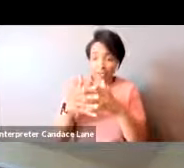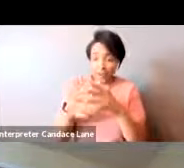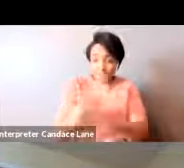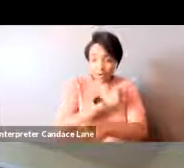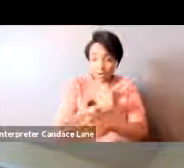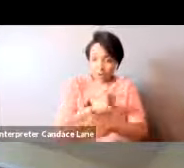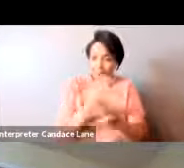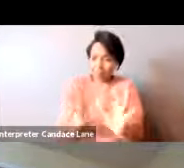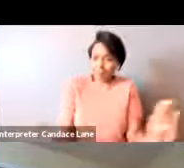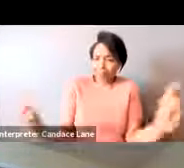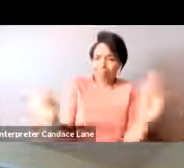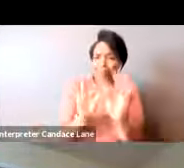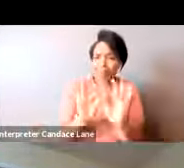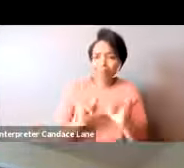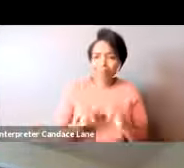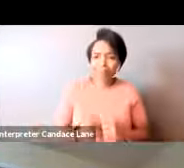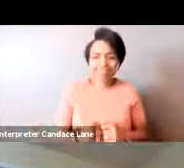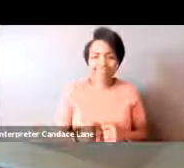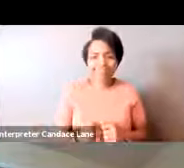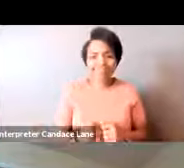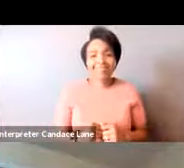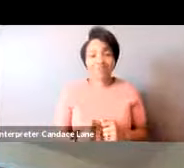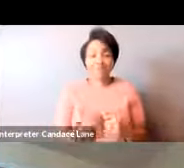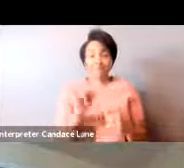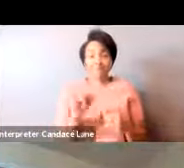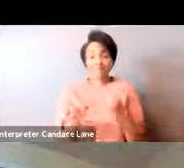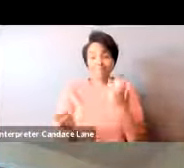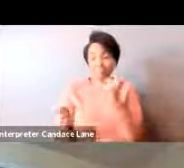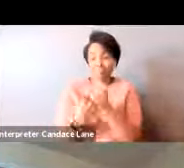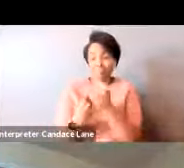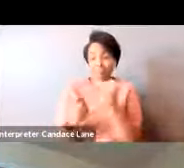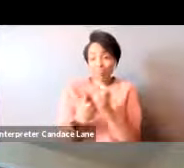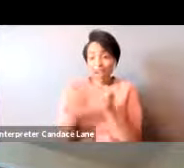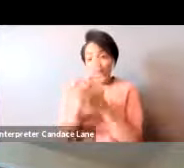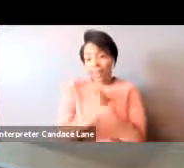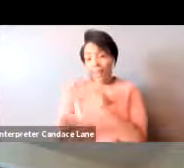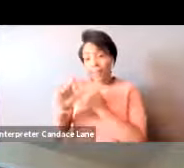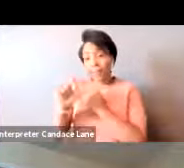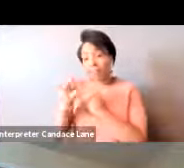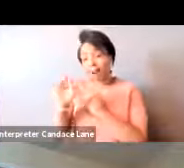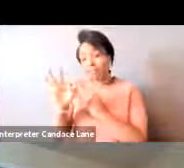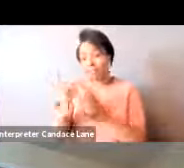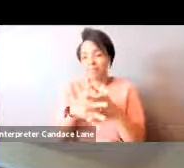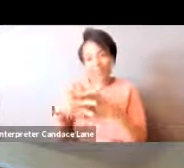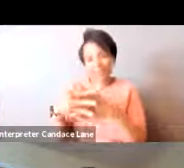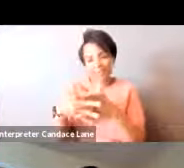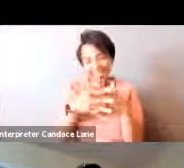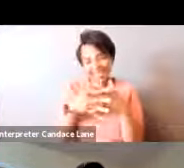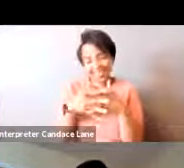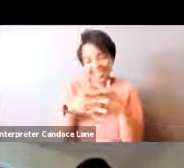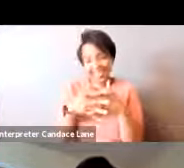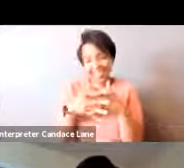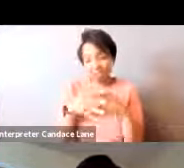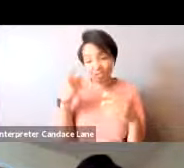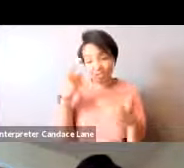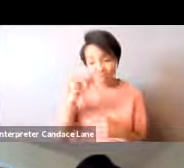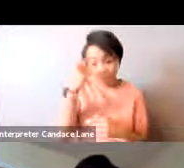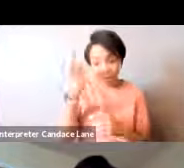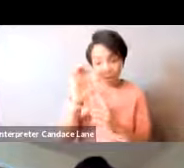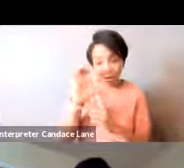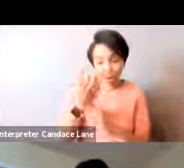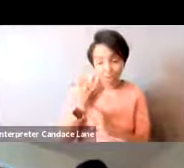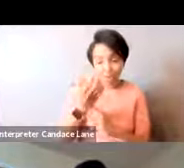public humanities initiative sponsored by the Library of America and the Schomburg Center for Research in Black Culture that seeks